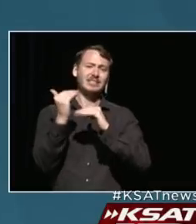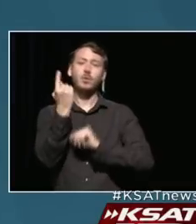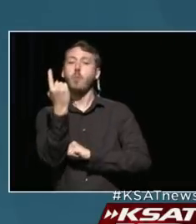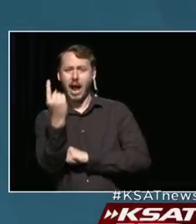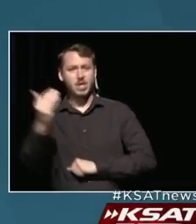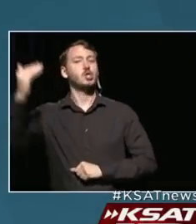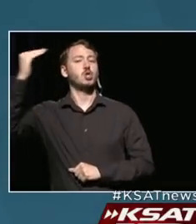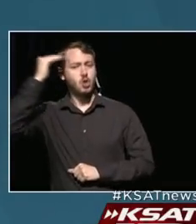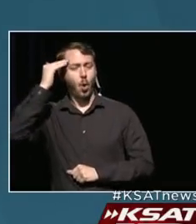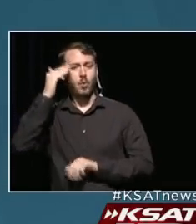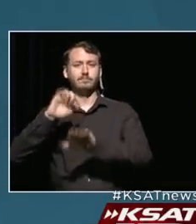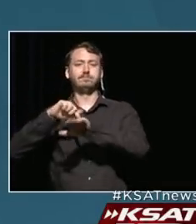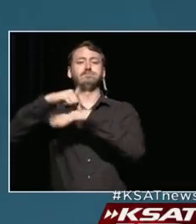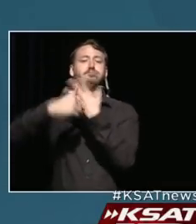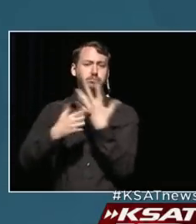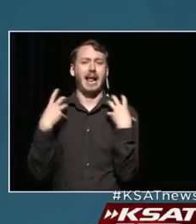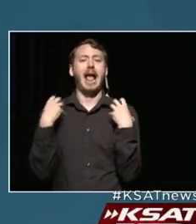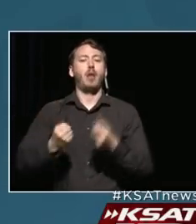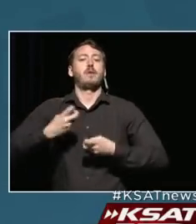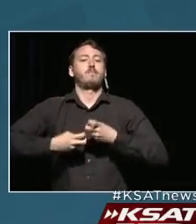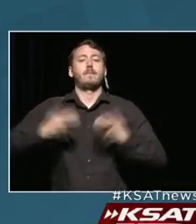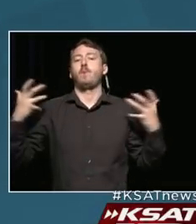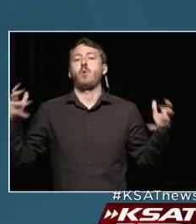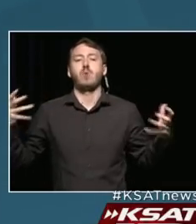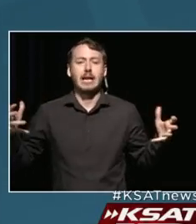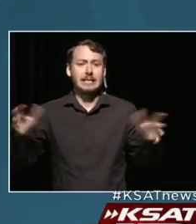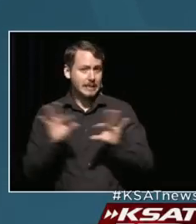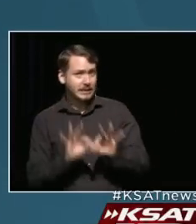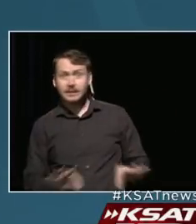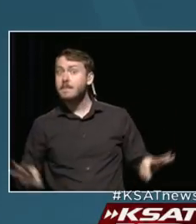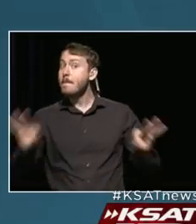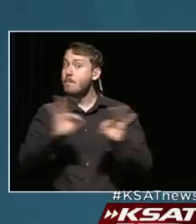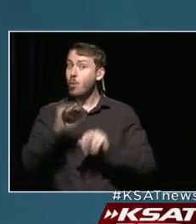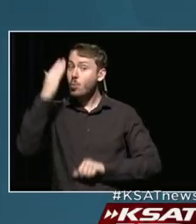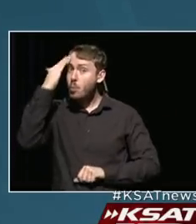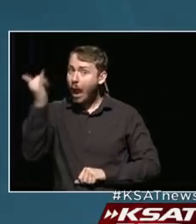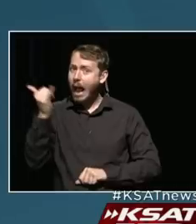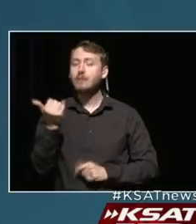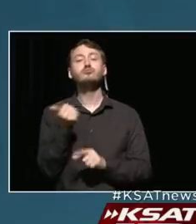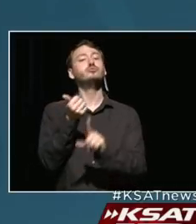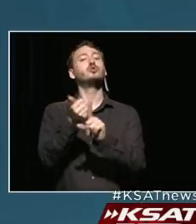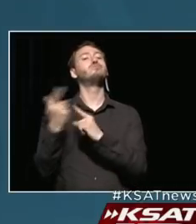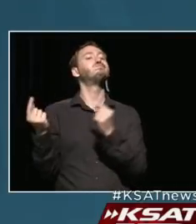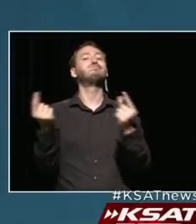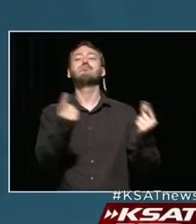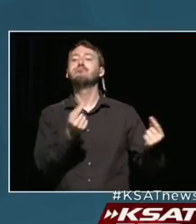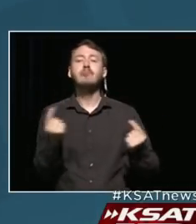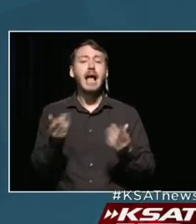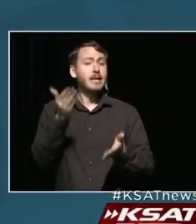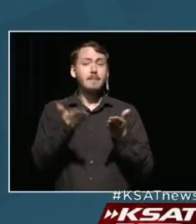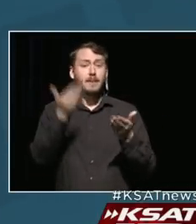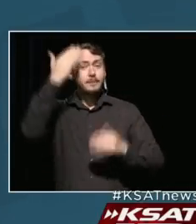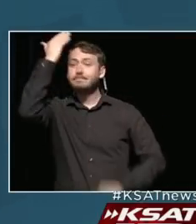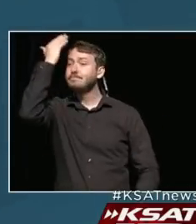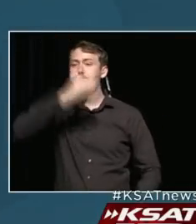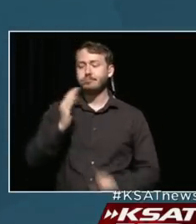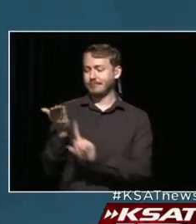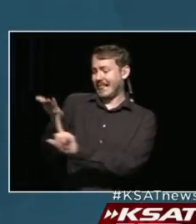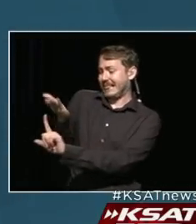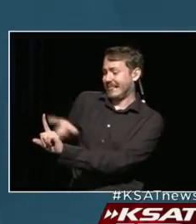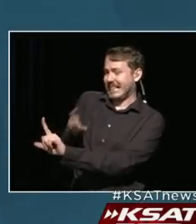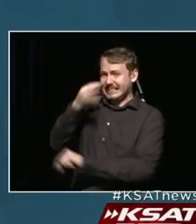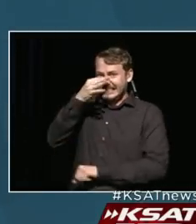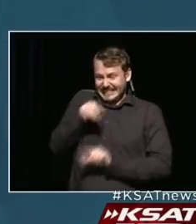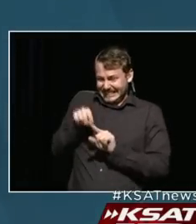underlying condition. This is important because as you go about your daily activities, you might not know if the person next to you is more